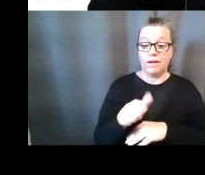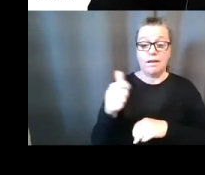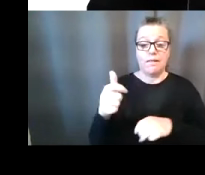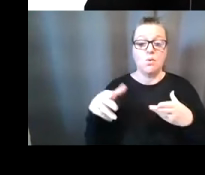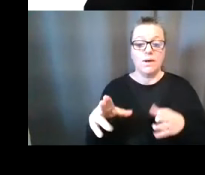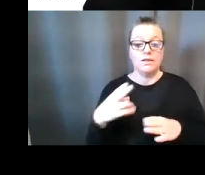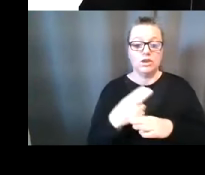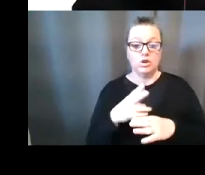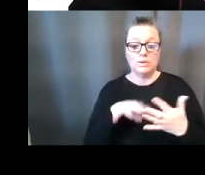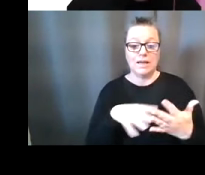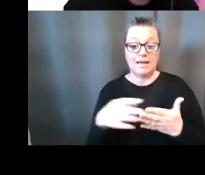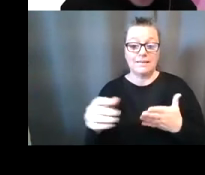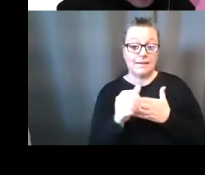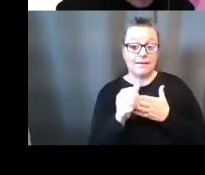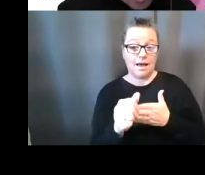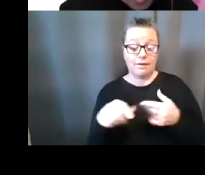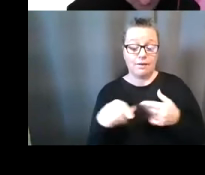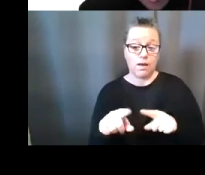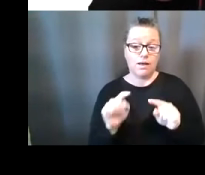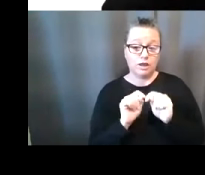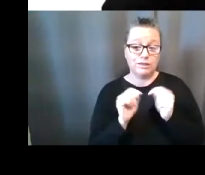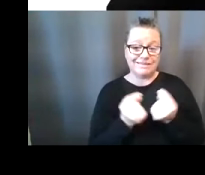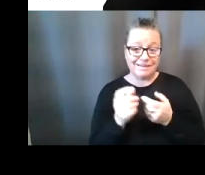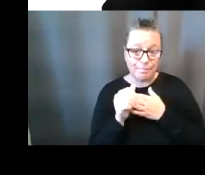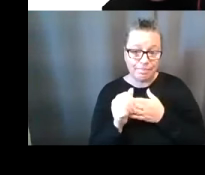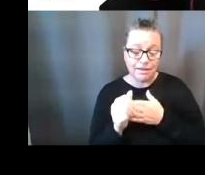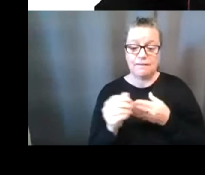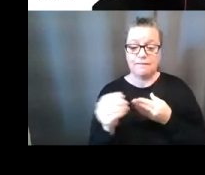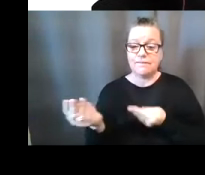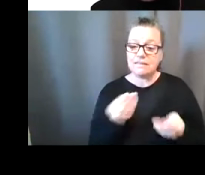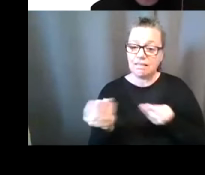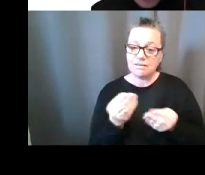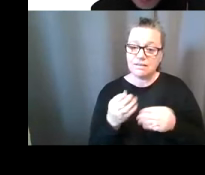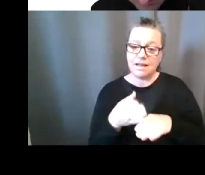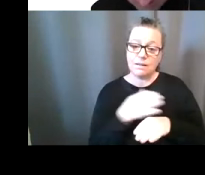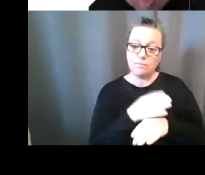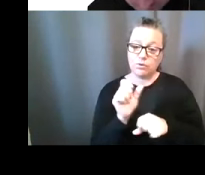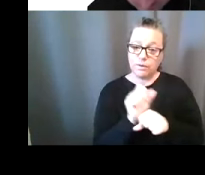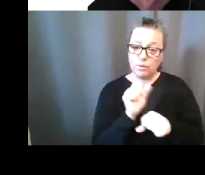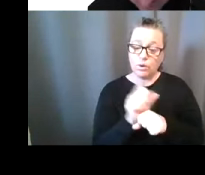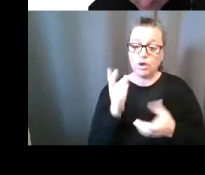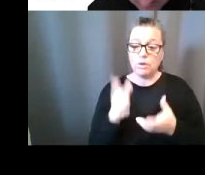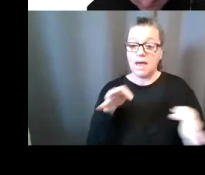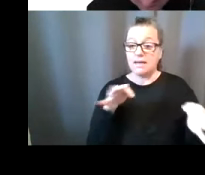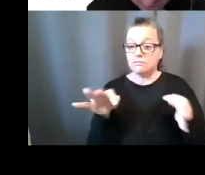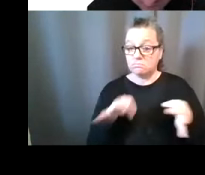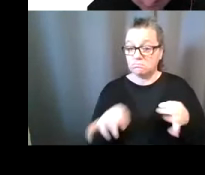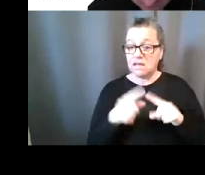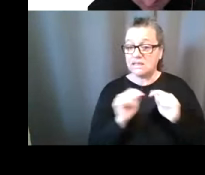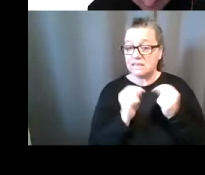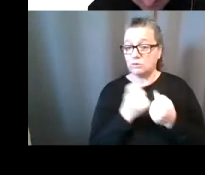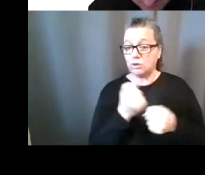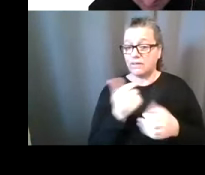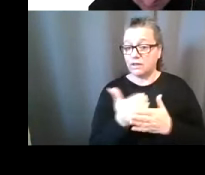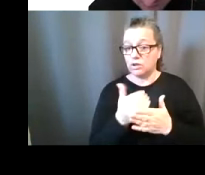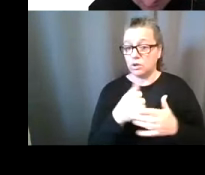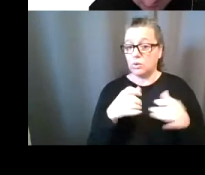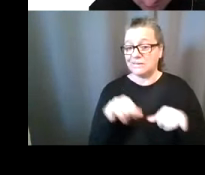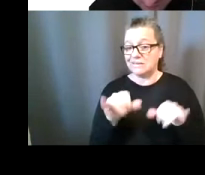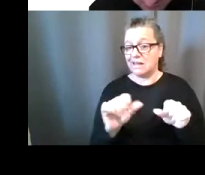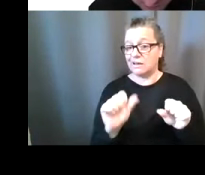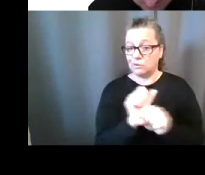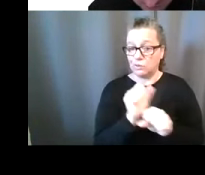is as a guide while you're team leading, while you're facilitating improvement work. You might direct a team to get the new standard work to a level 2 by